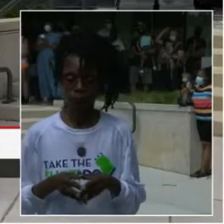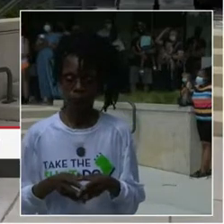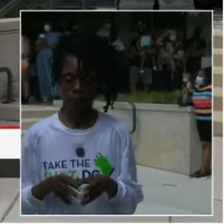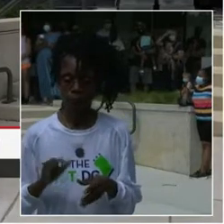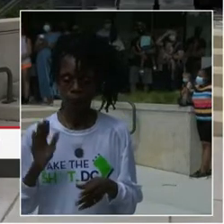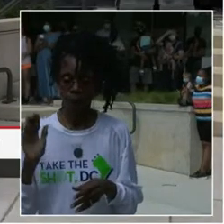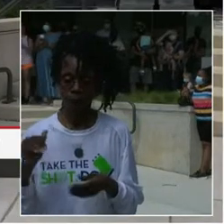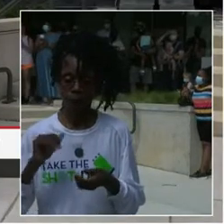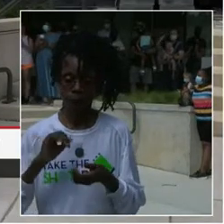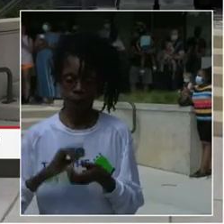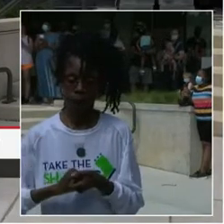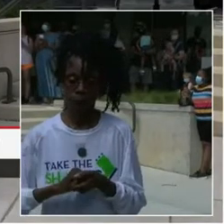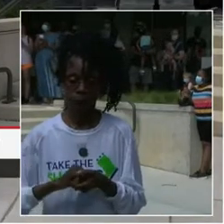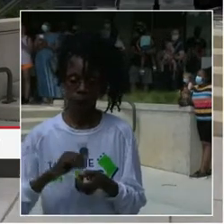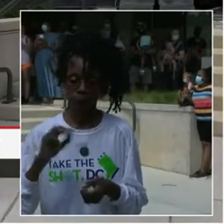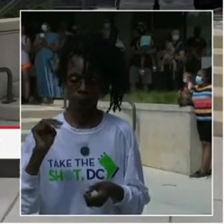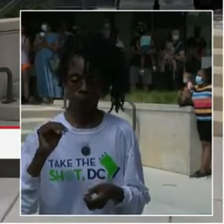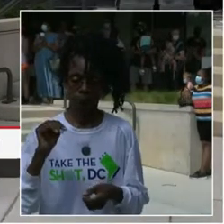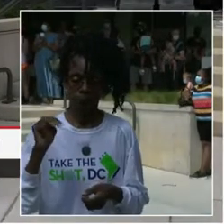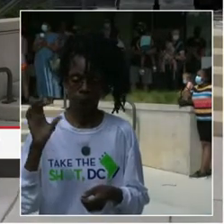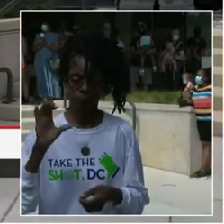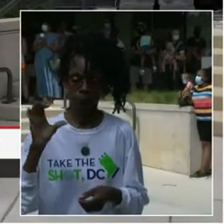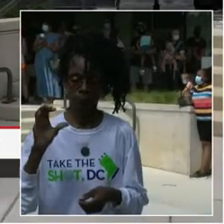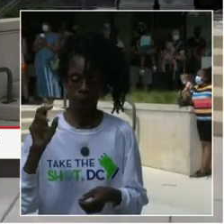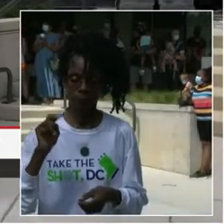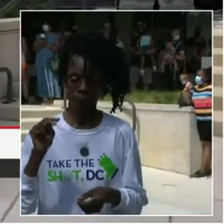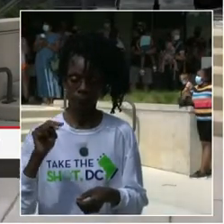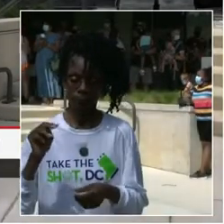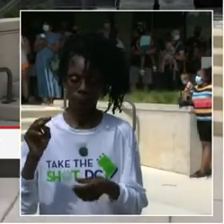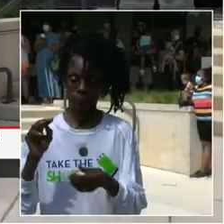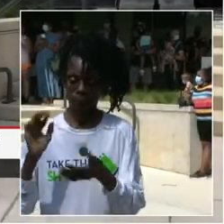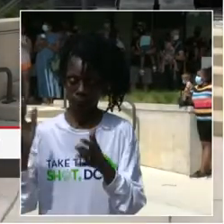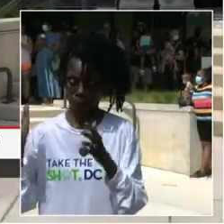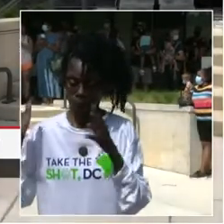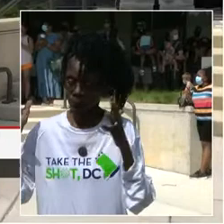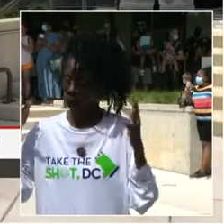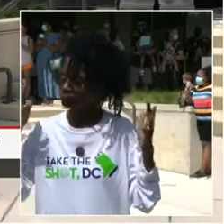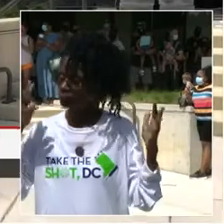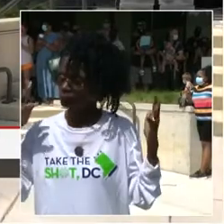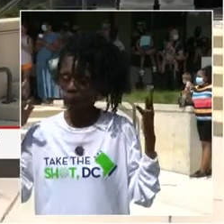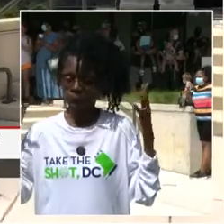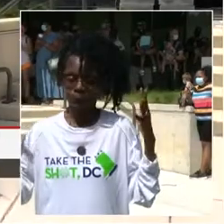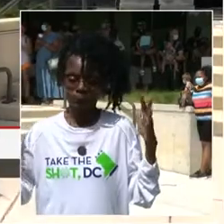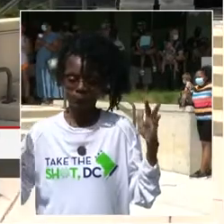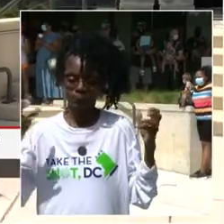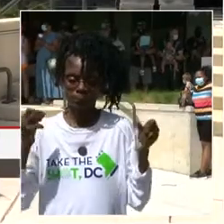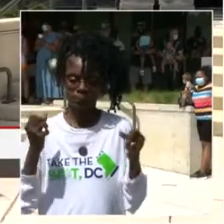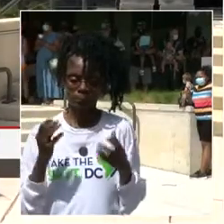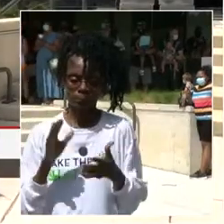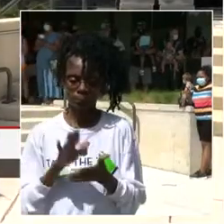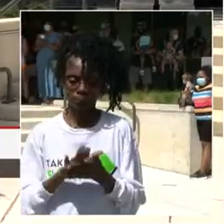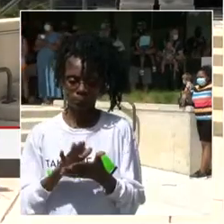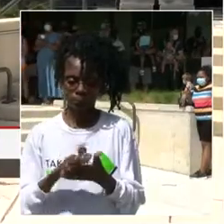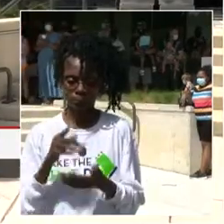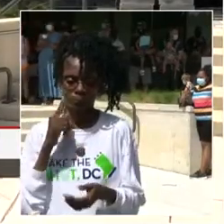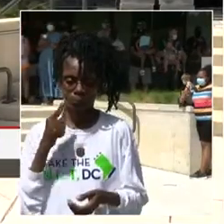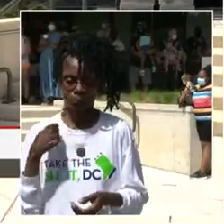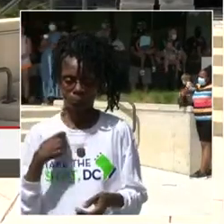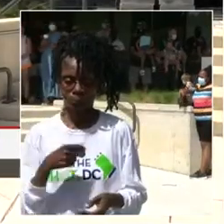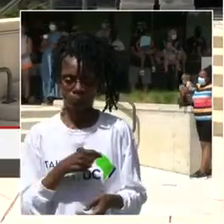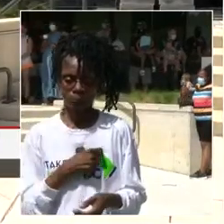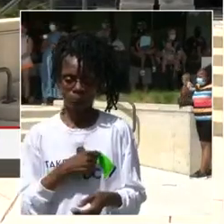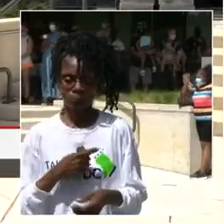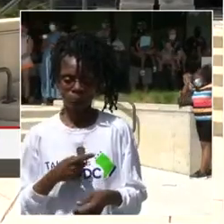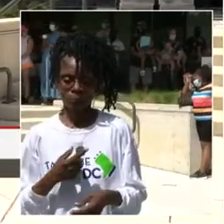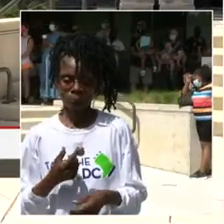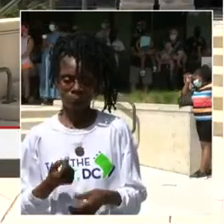Give a big hand to MCM Build, who's done a lot of schools for us. So, who's coming